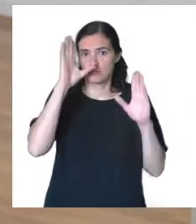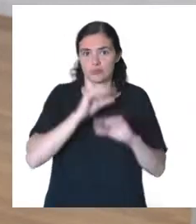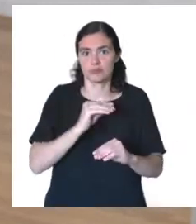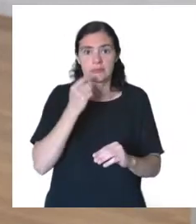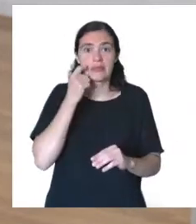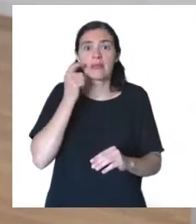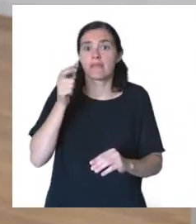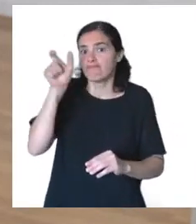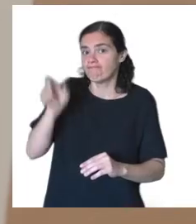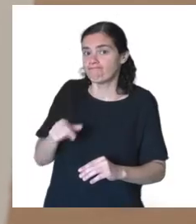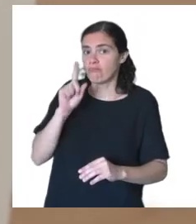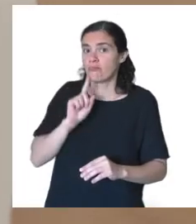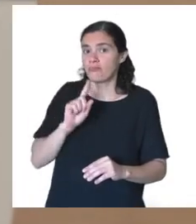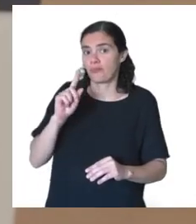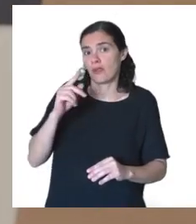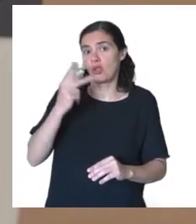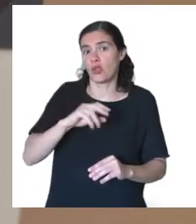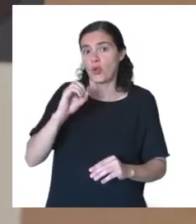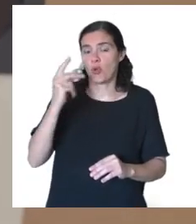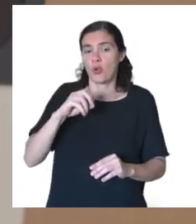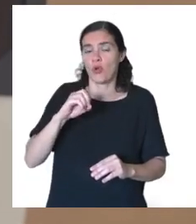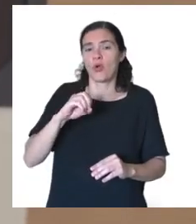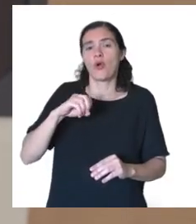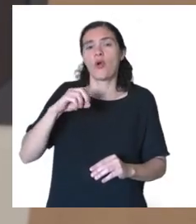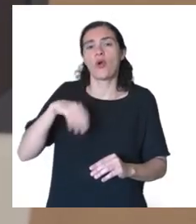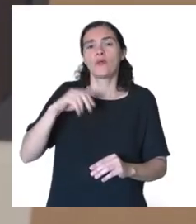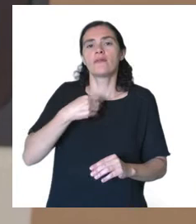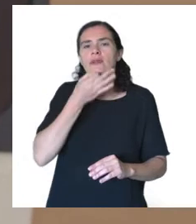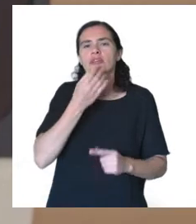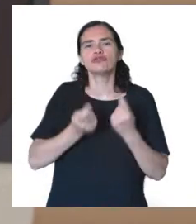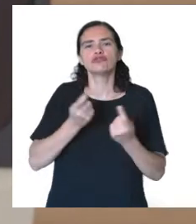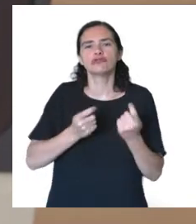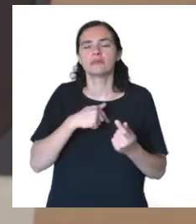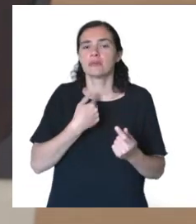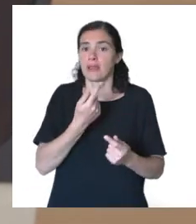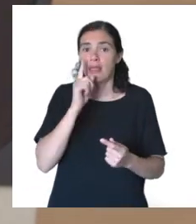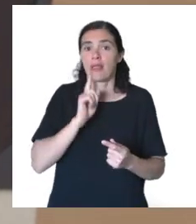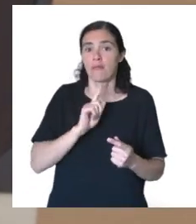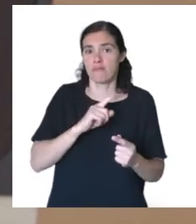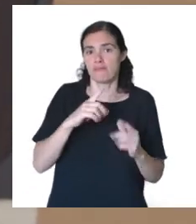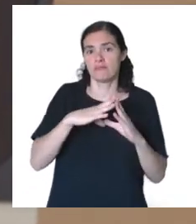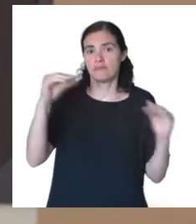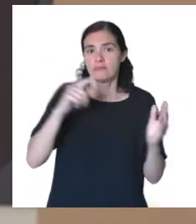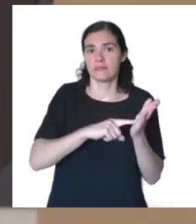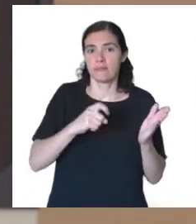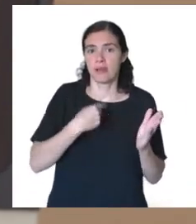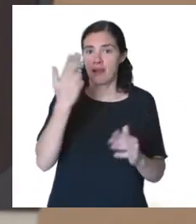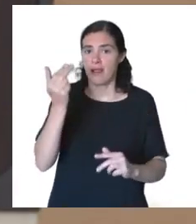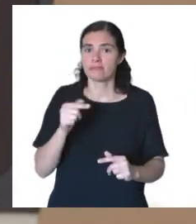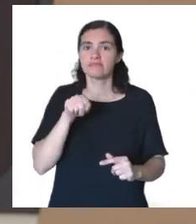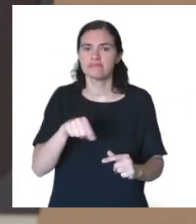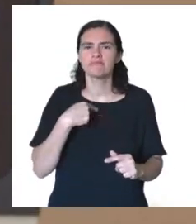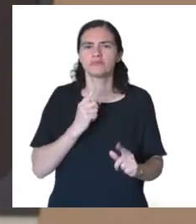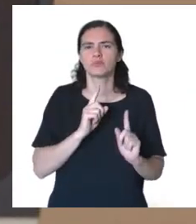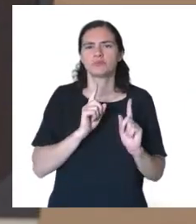if you don't know Yoko Ono, let me tell you a little bit about her. Yoko Ono is a Japanese-American artist